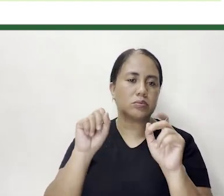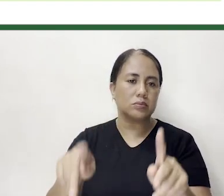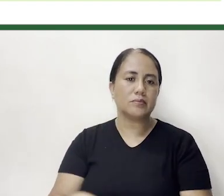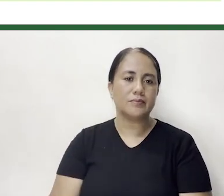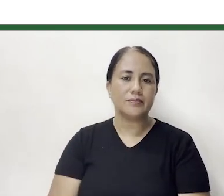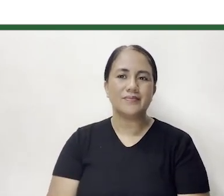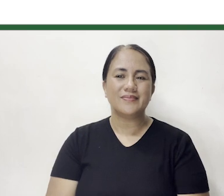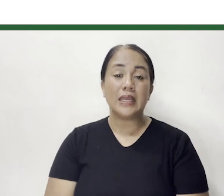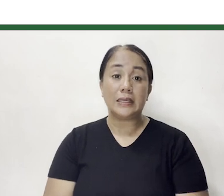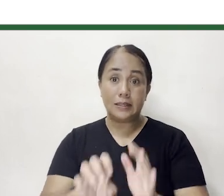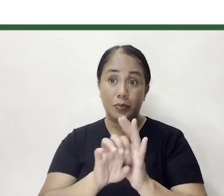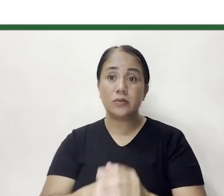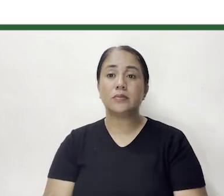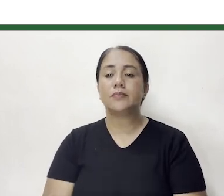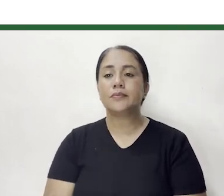access an opportunity.